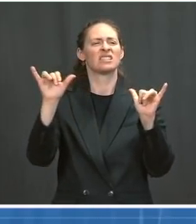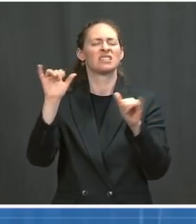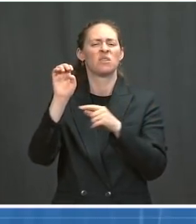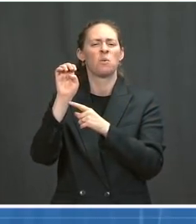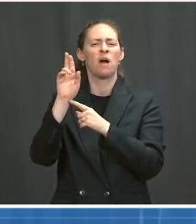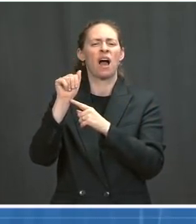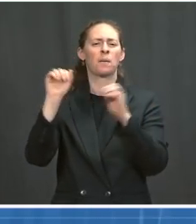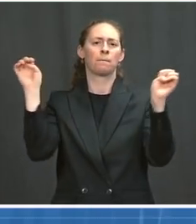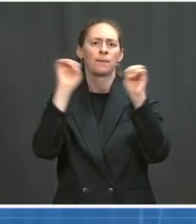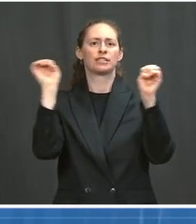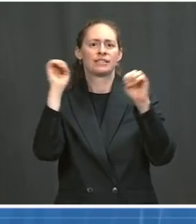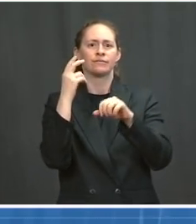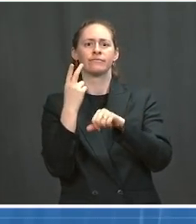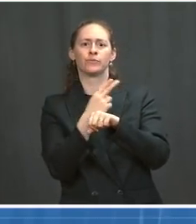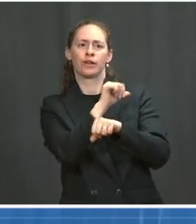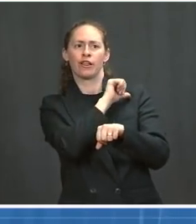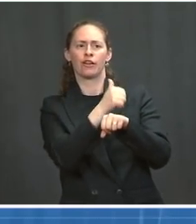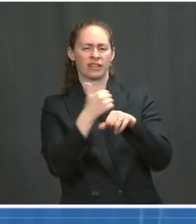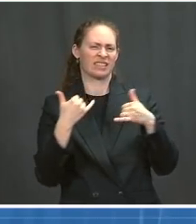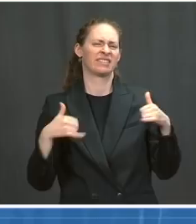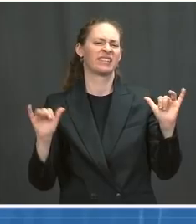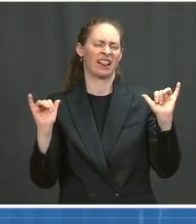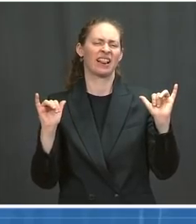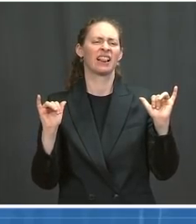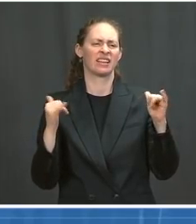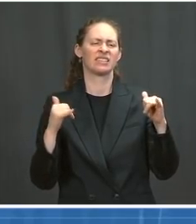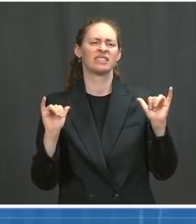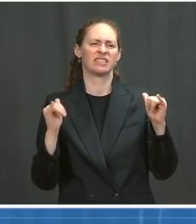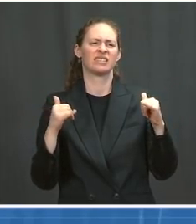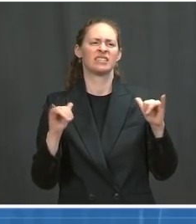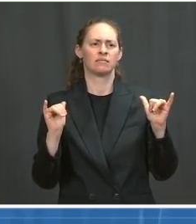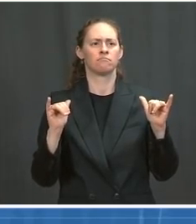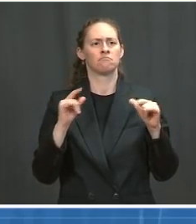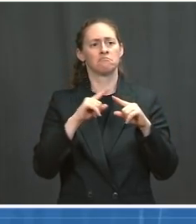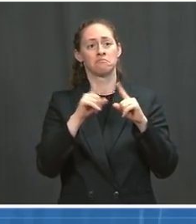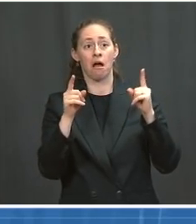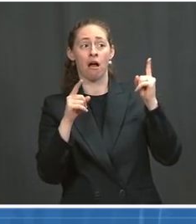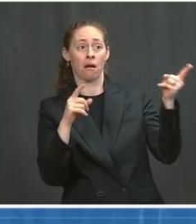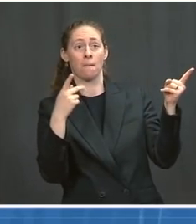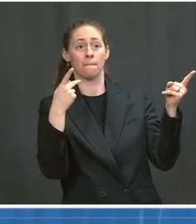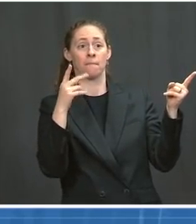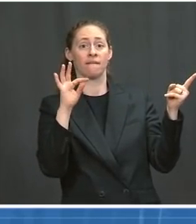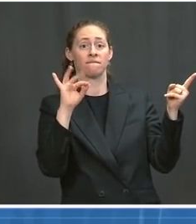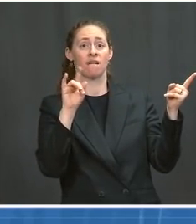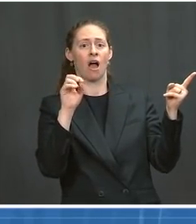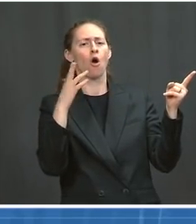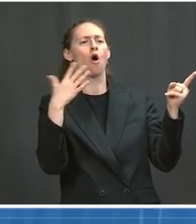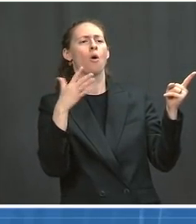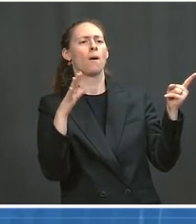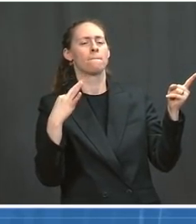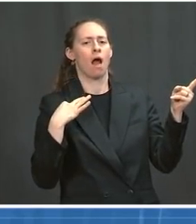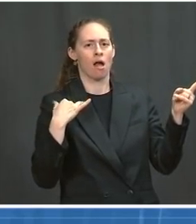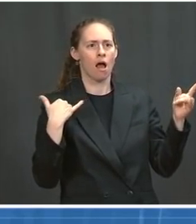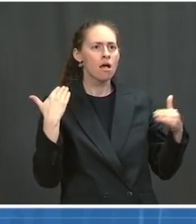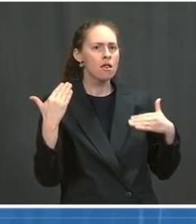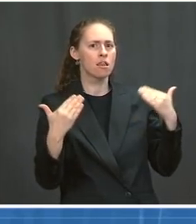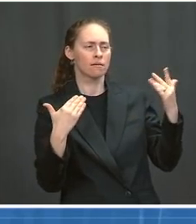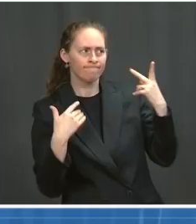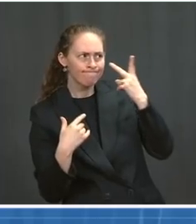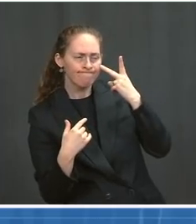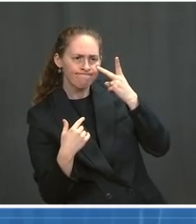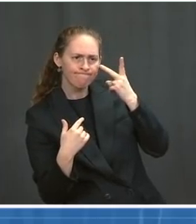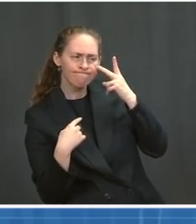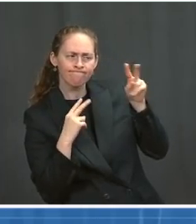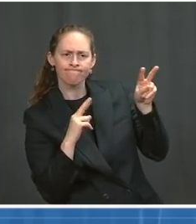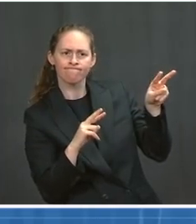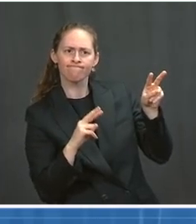that it has initiated its application for full approval, and we anticipate that it'll complete that application